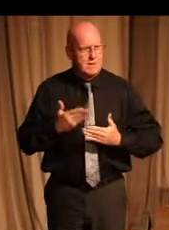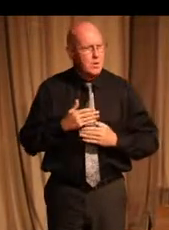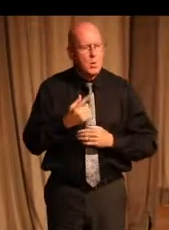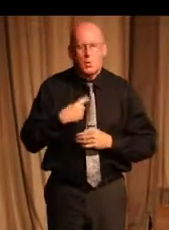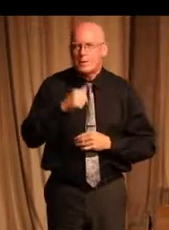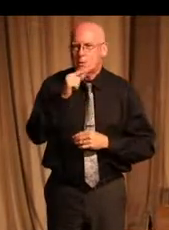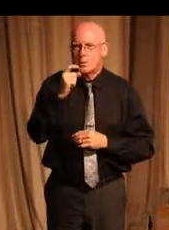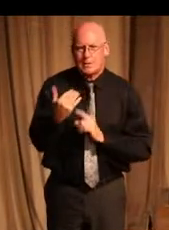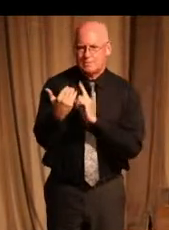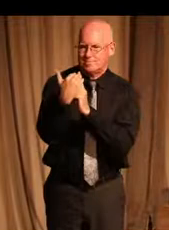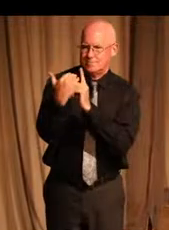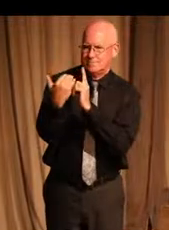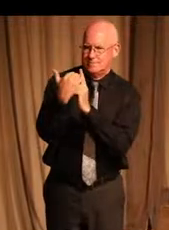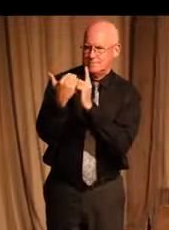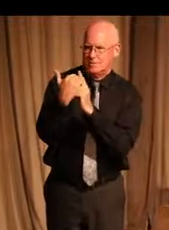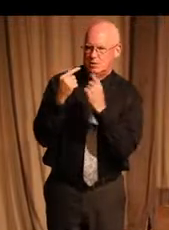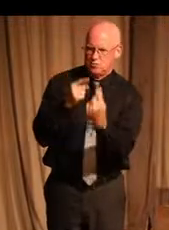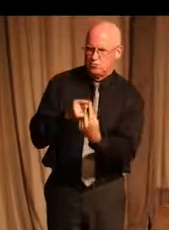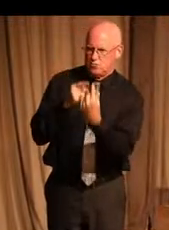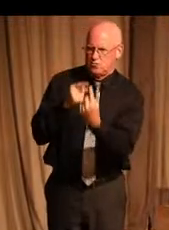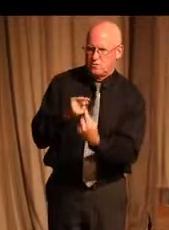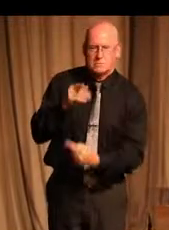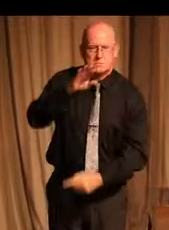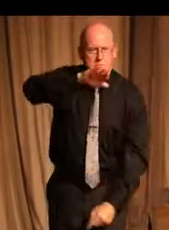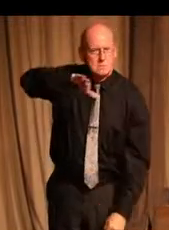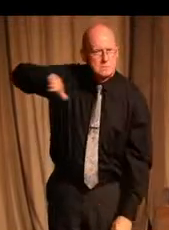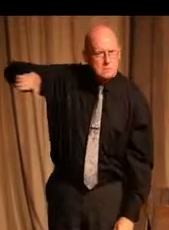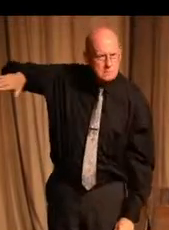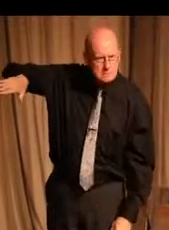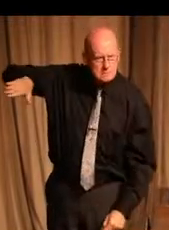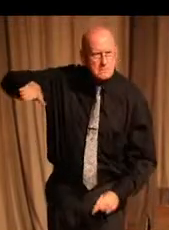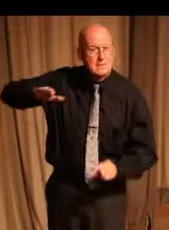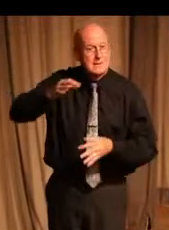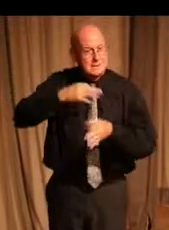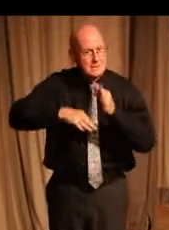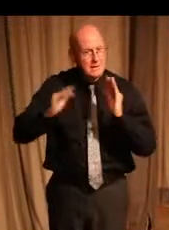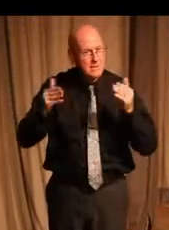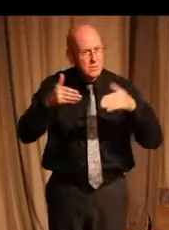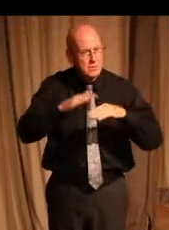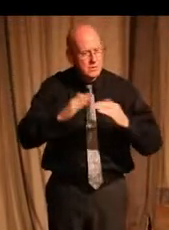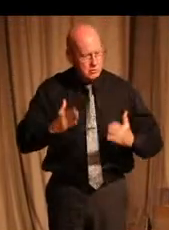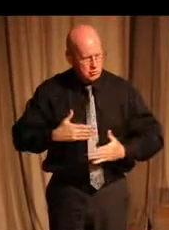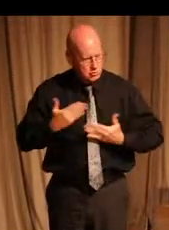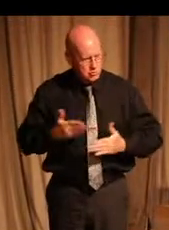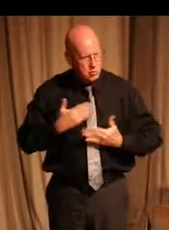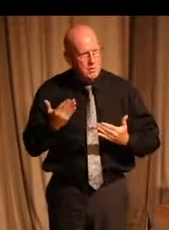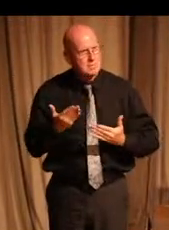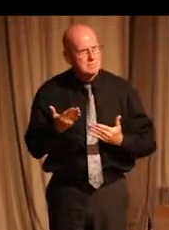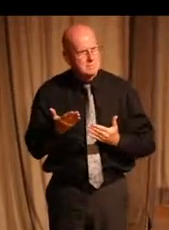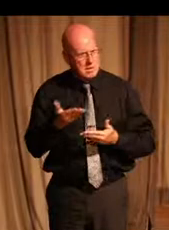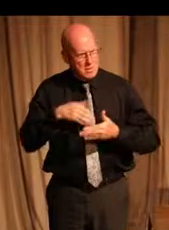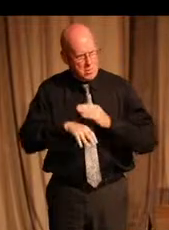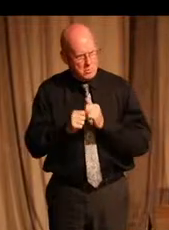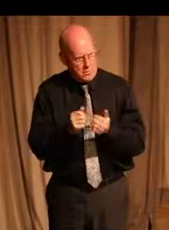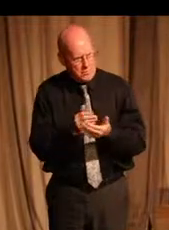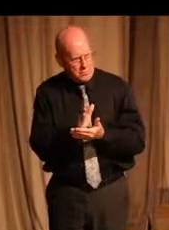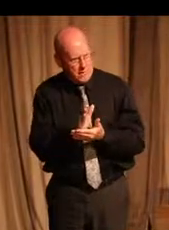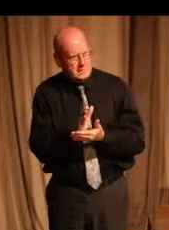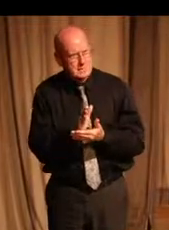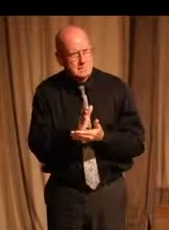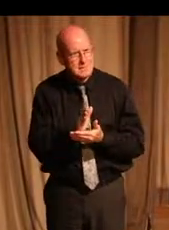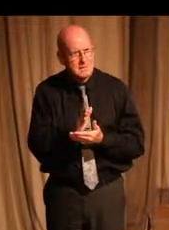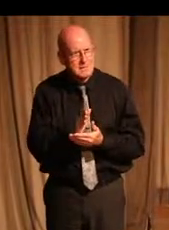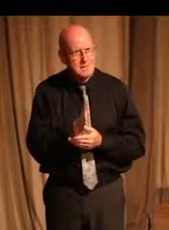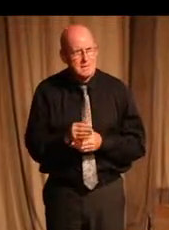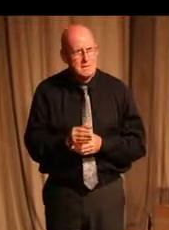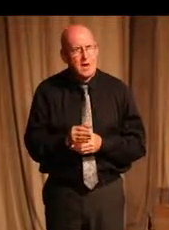struggle. I think we need to remind ourselves of our joy, that it is our birthright, and that these are our stories, and they are full of joy, and